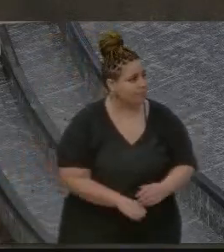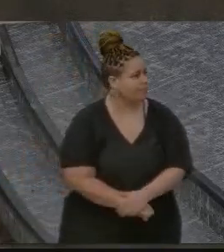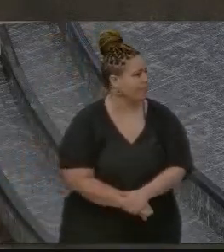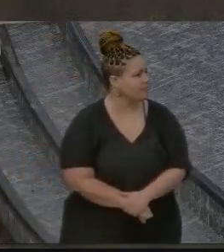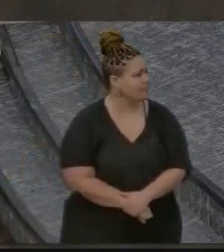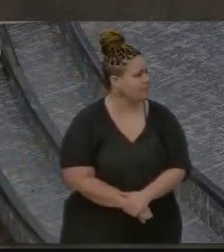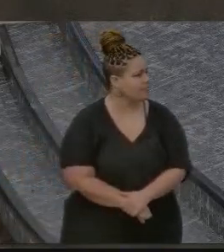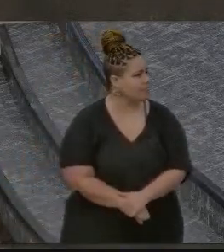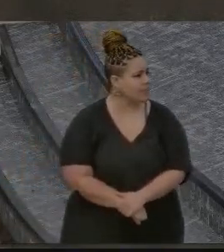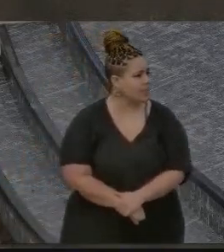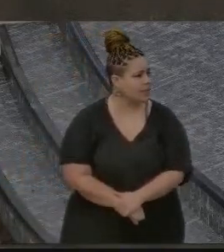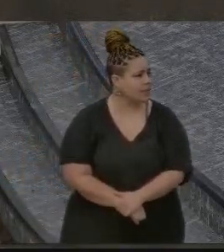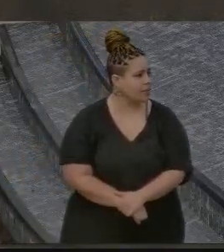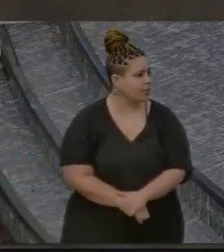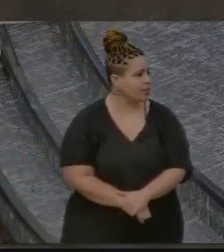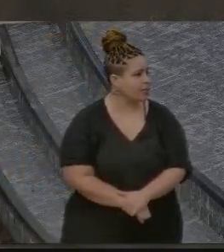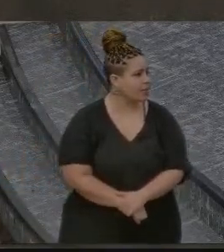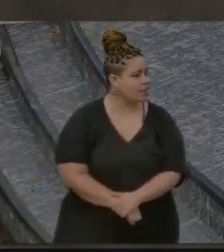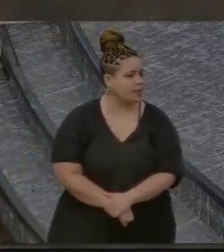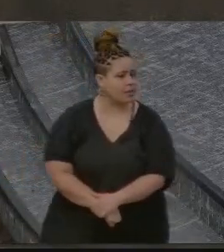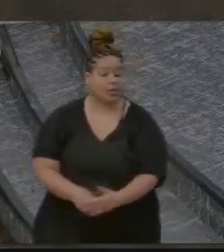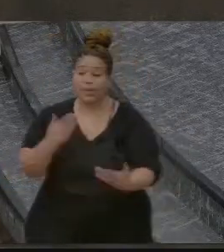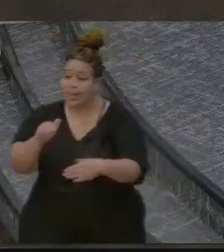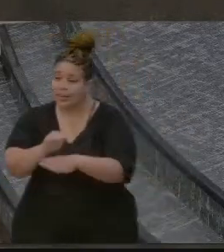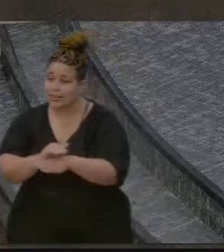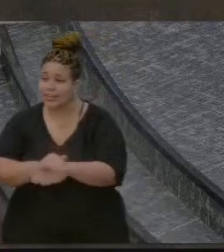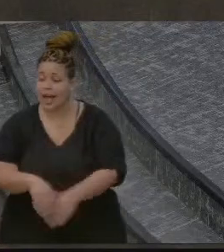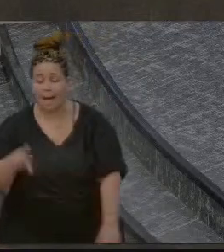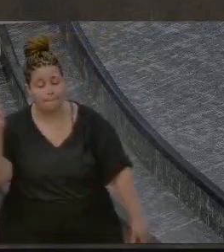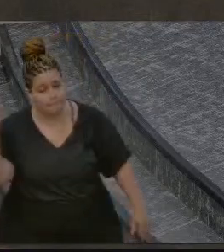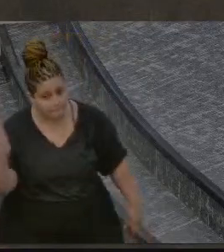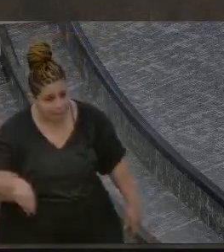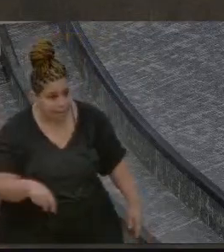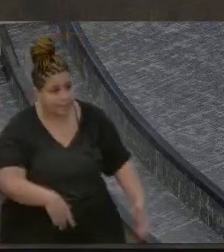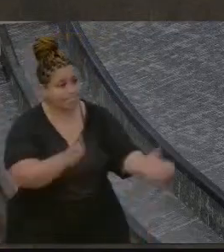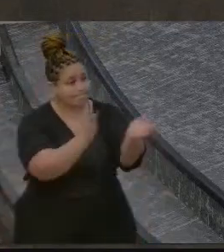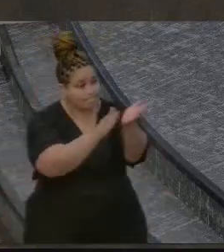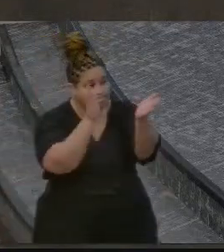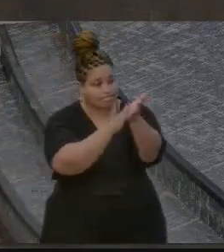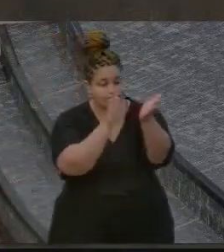Good evening, good evening. I must give my colleague.